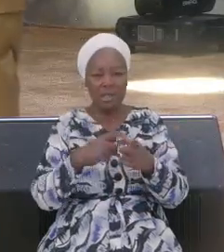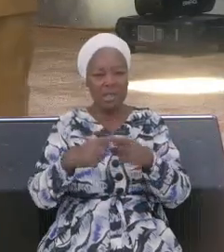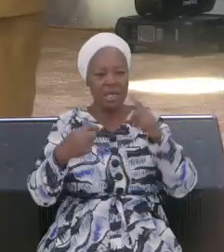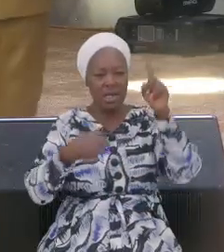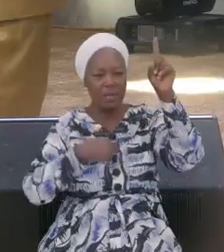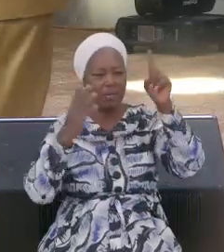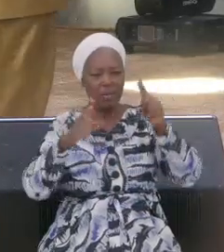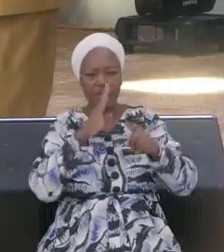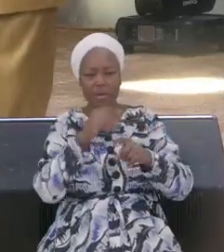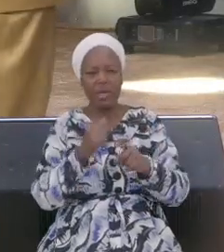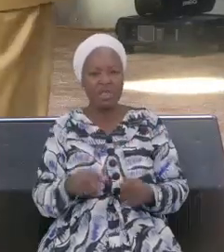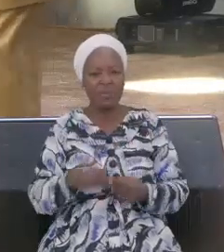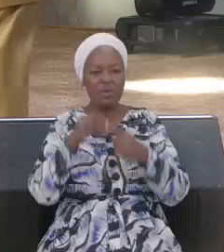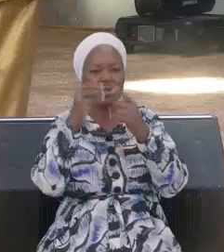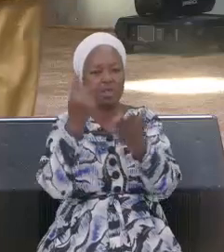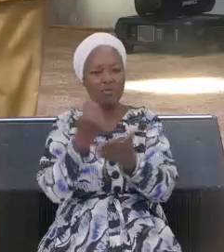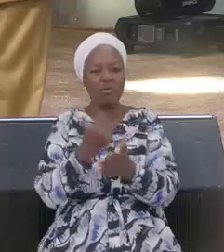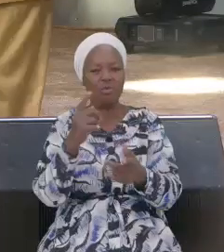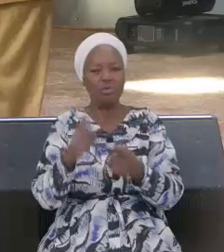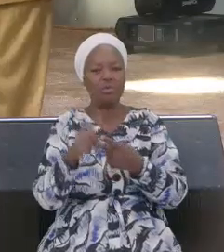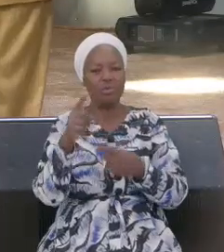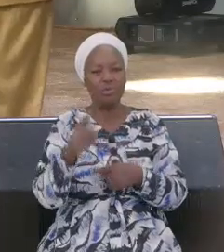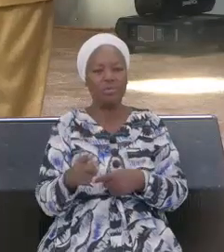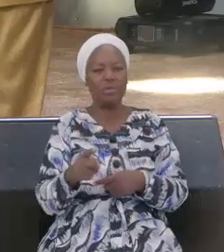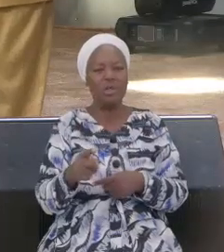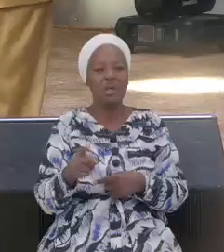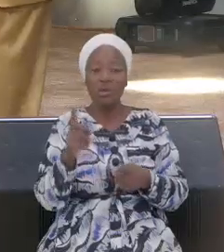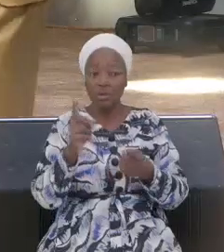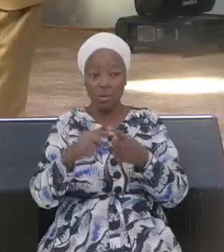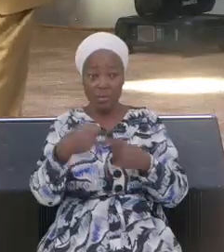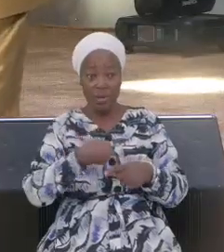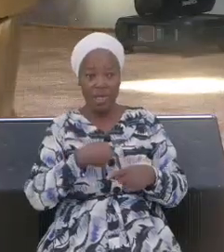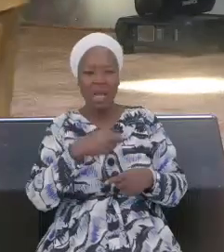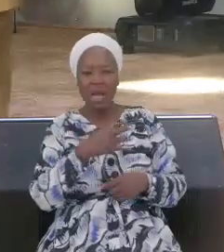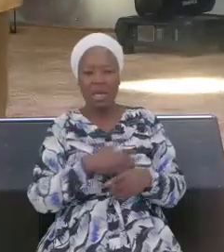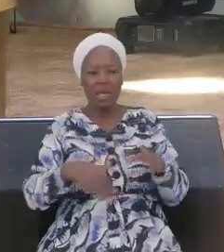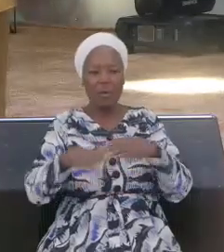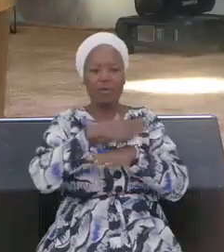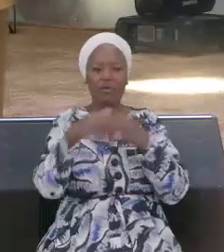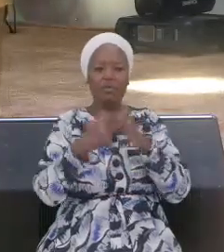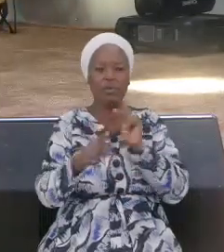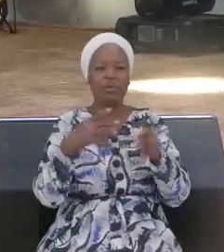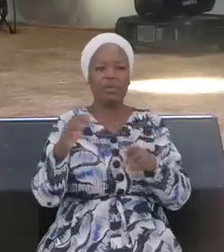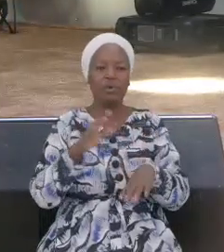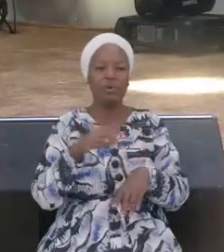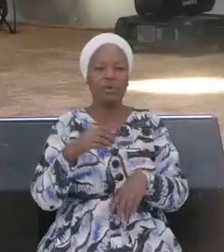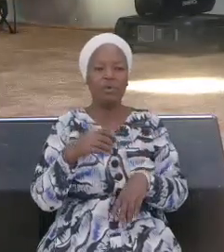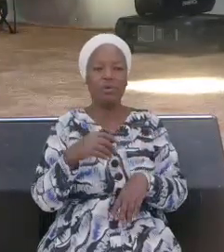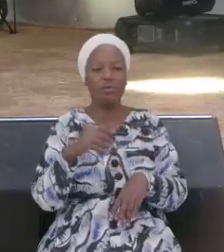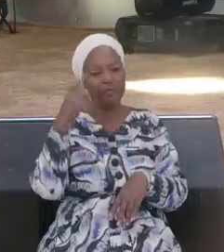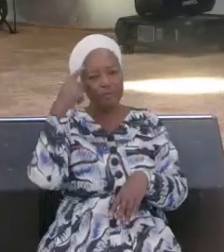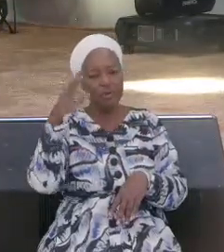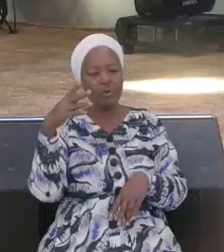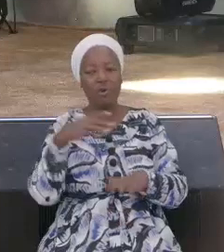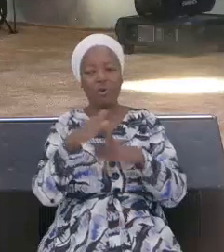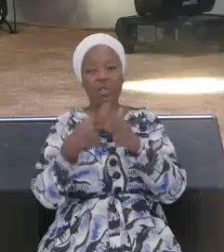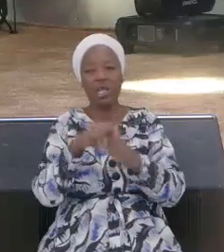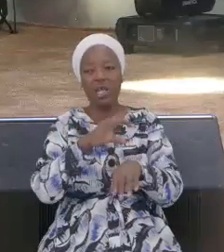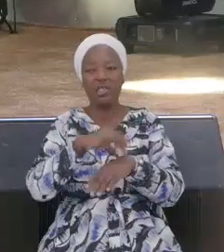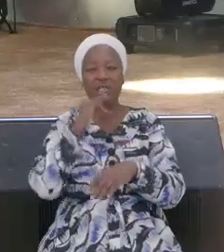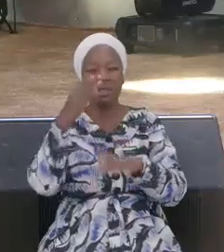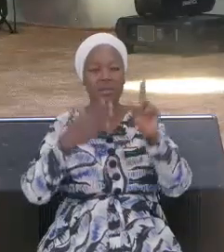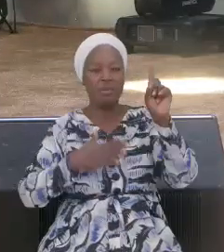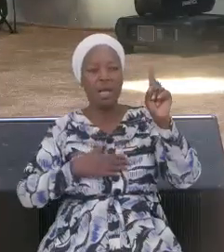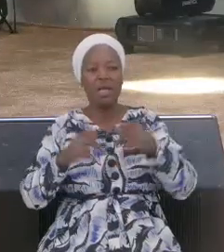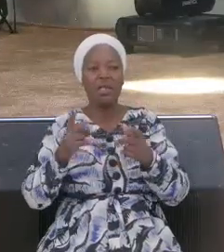peculiar treasure unto me above all people, for all the earth is mine. Look at verse 6. In verse 6, and ye